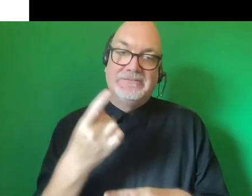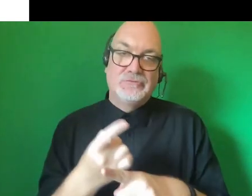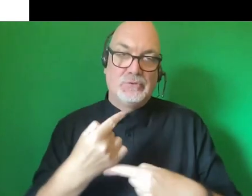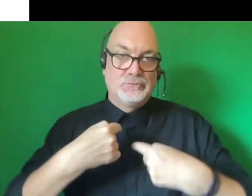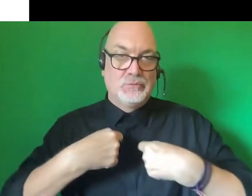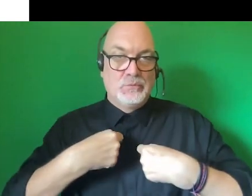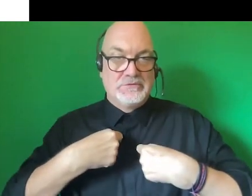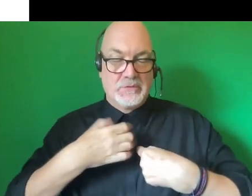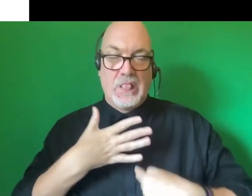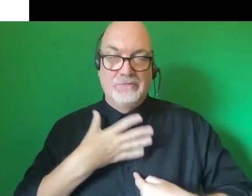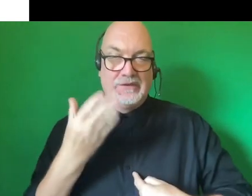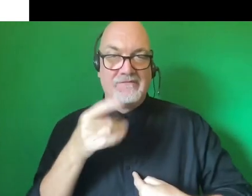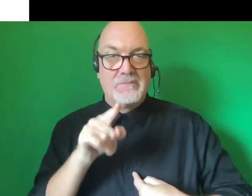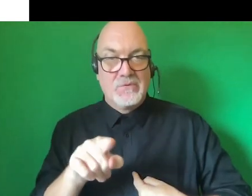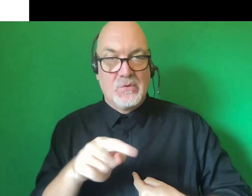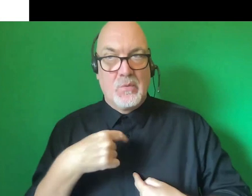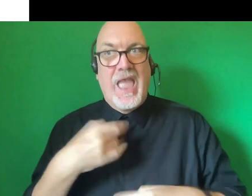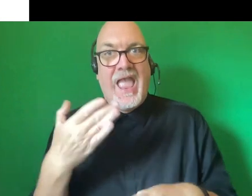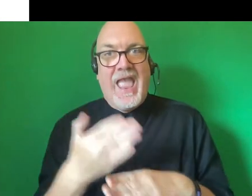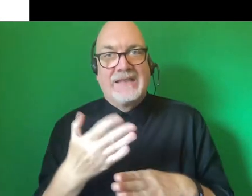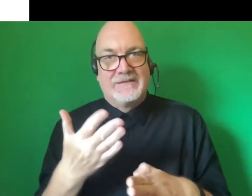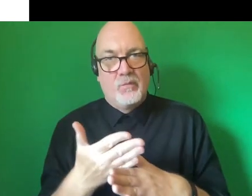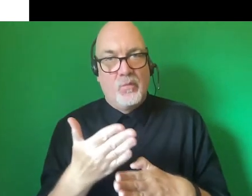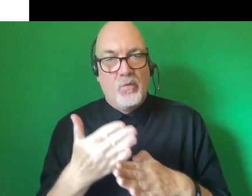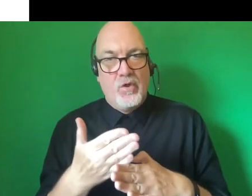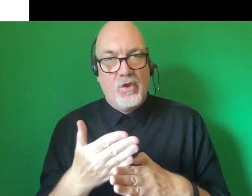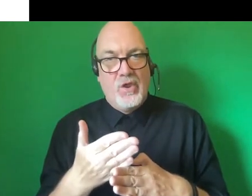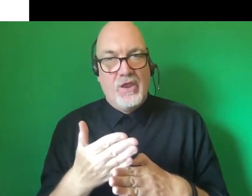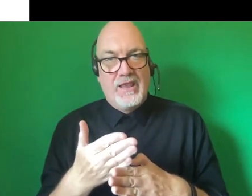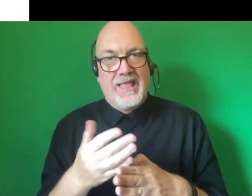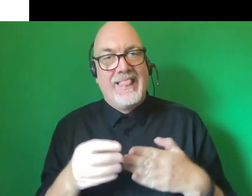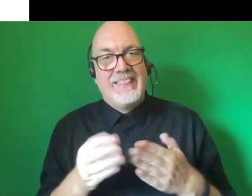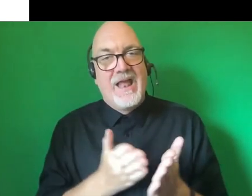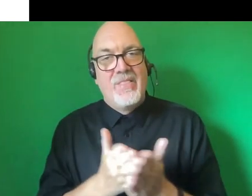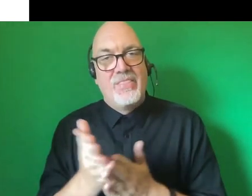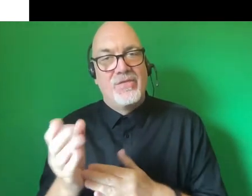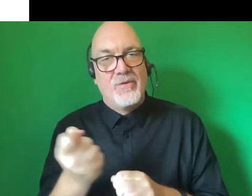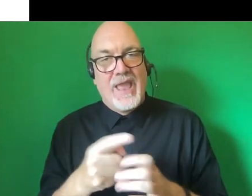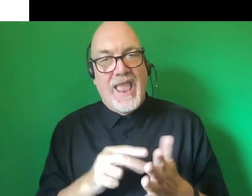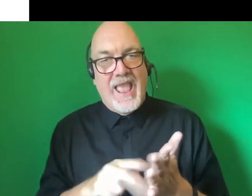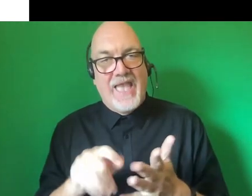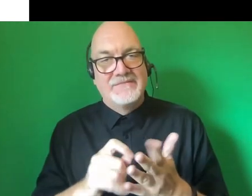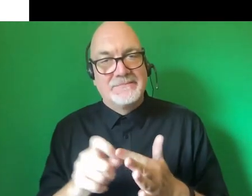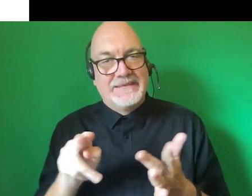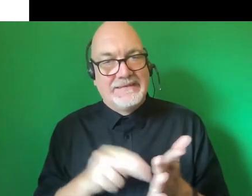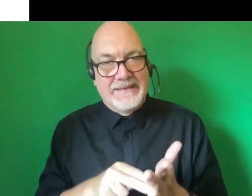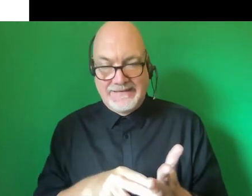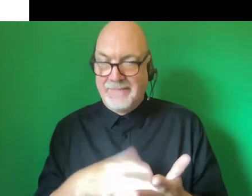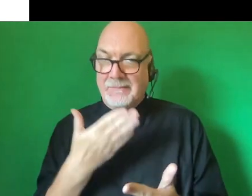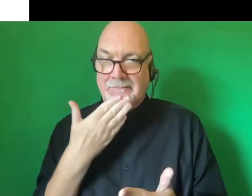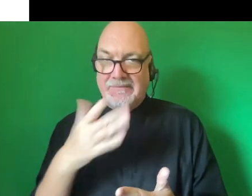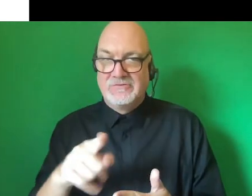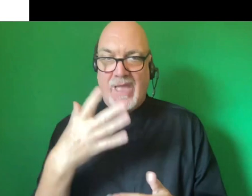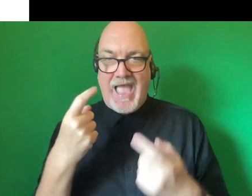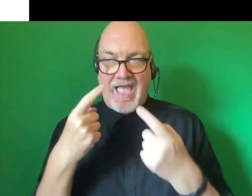us, because we'd love to involve you in the work of the incubator. We've got quite an active work stream led by Gav Svin, and they'd only be too